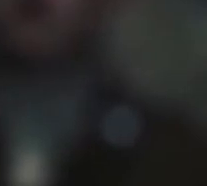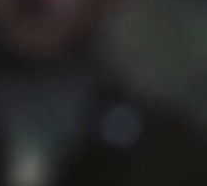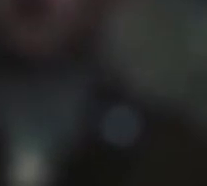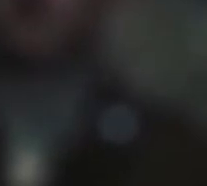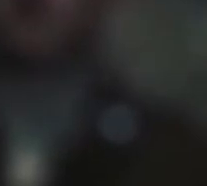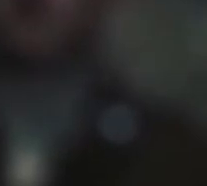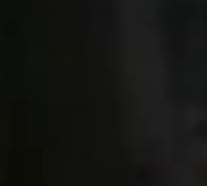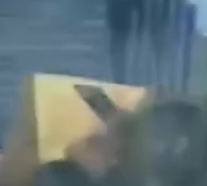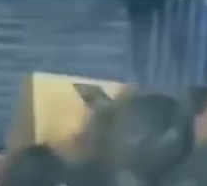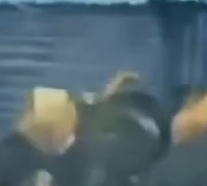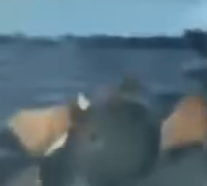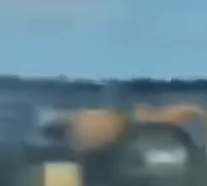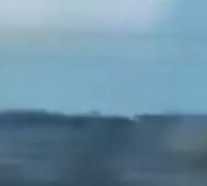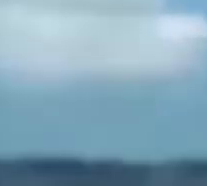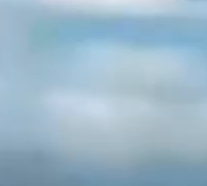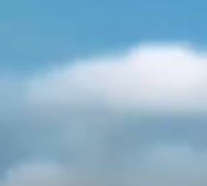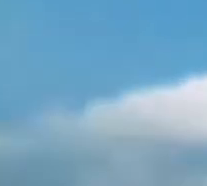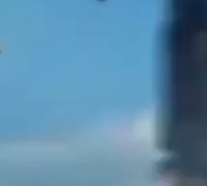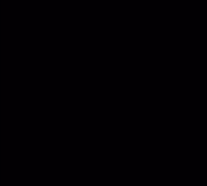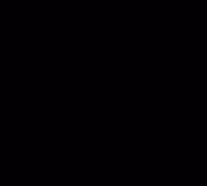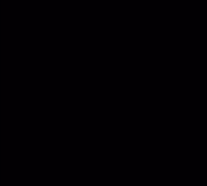not to have pleased me better.